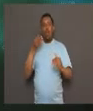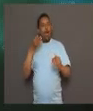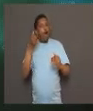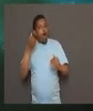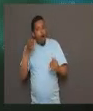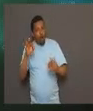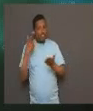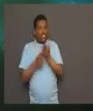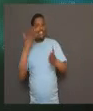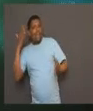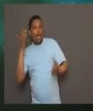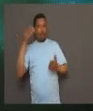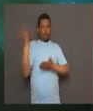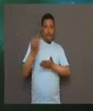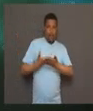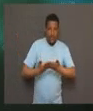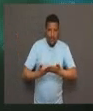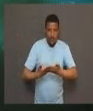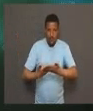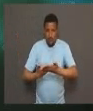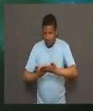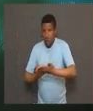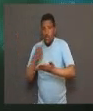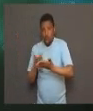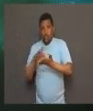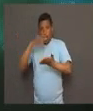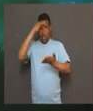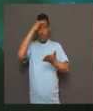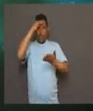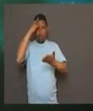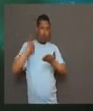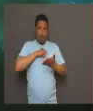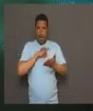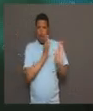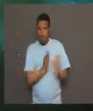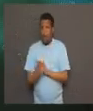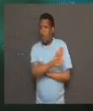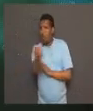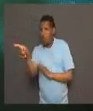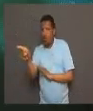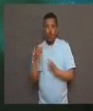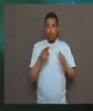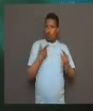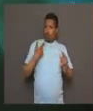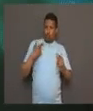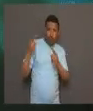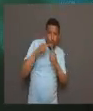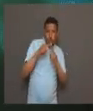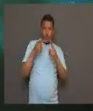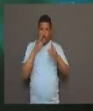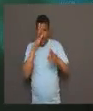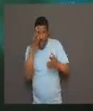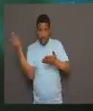kinds of maps. This lesson will prepare you to create a sketch